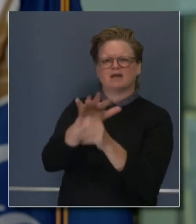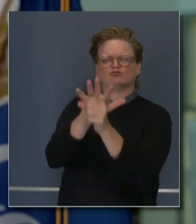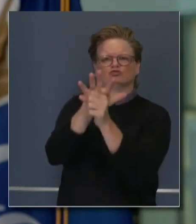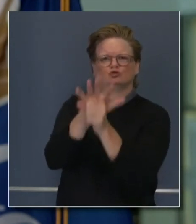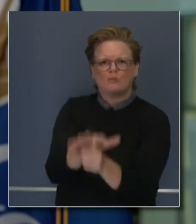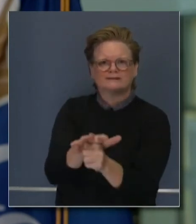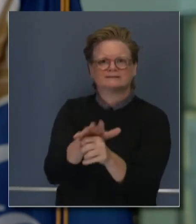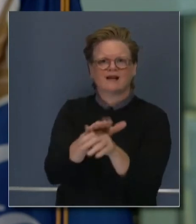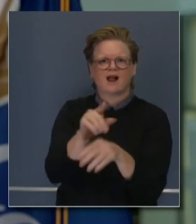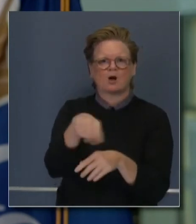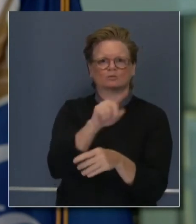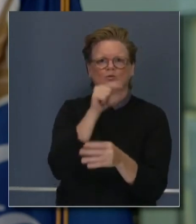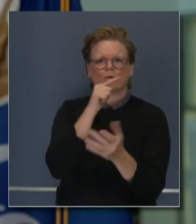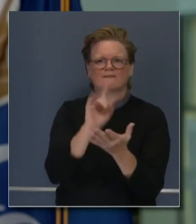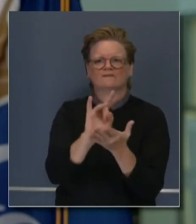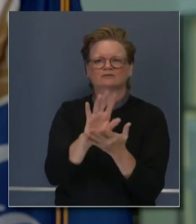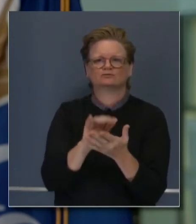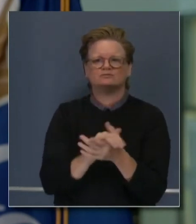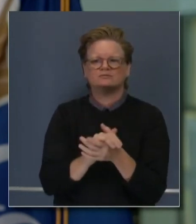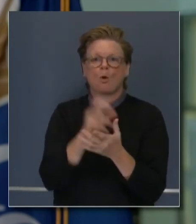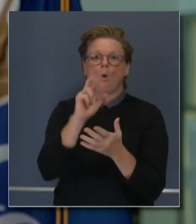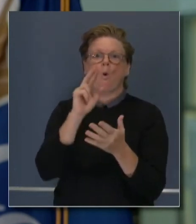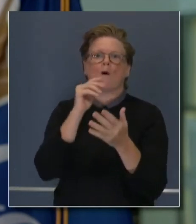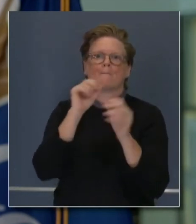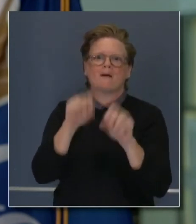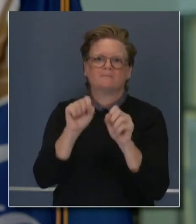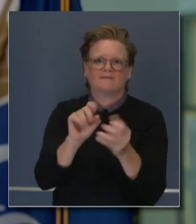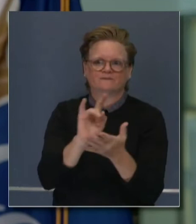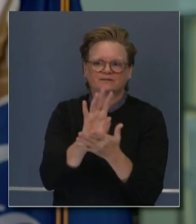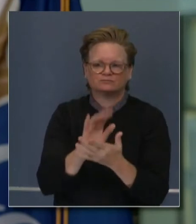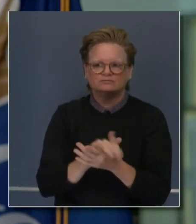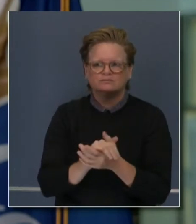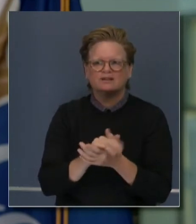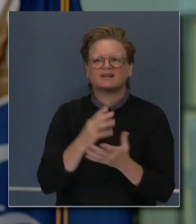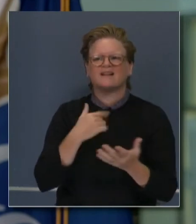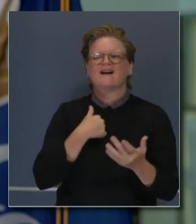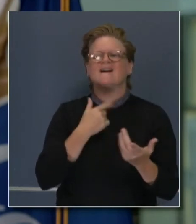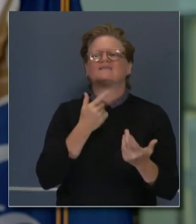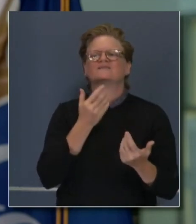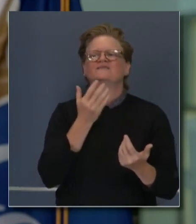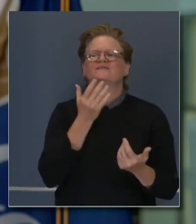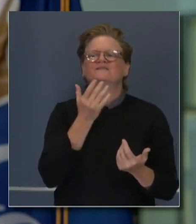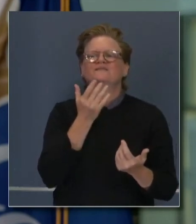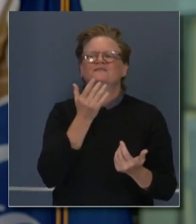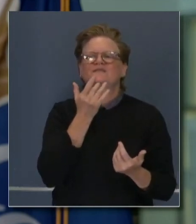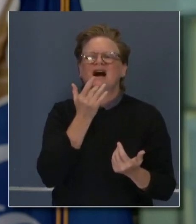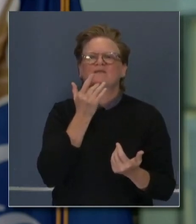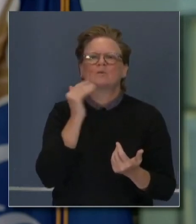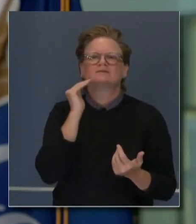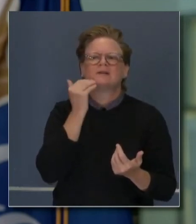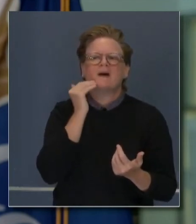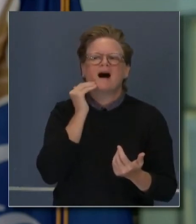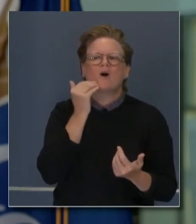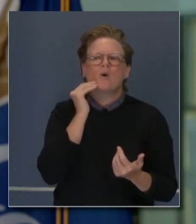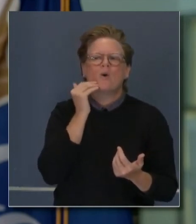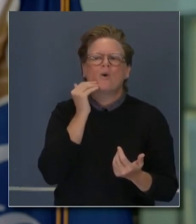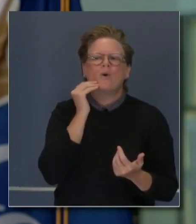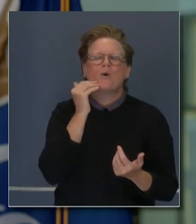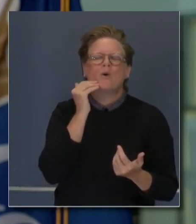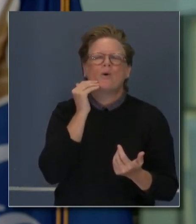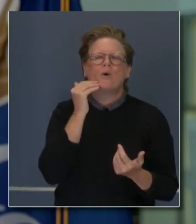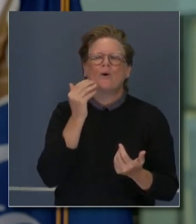I've long been an advocate for a ban. I'd be remiss. Because it's just passed, it's easier to express point of